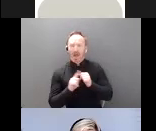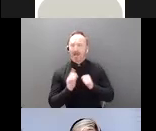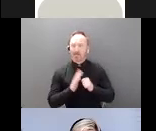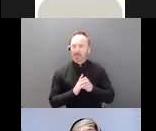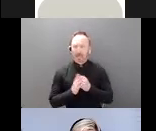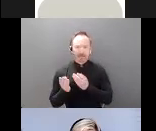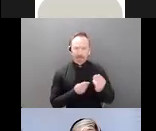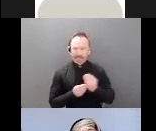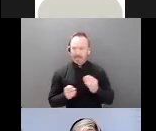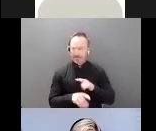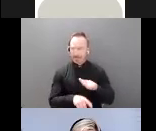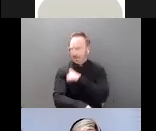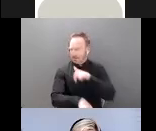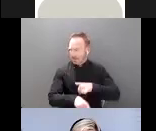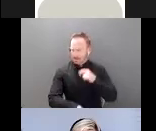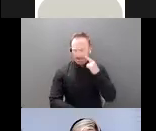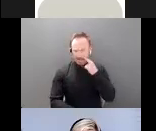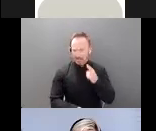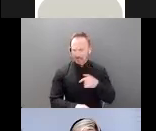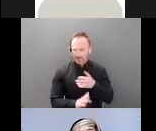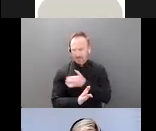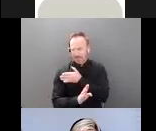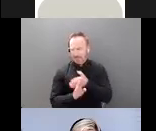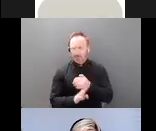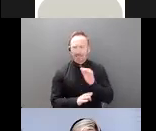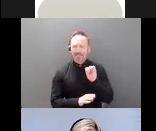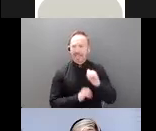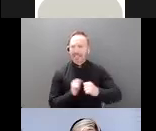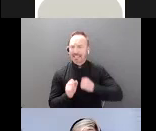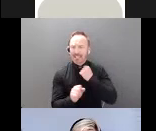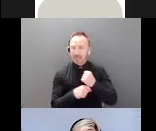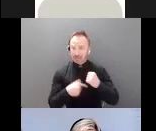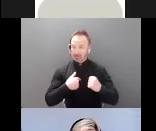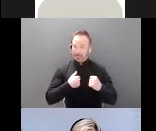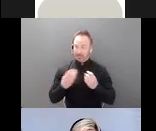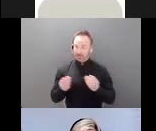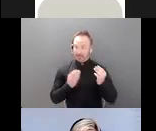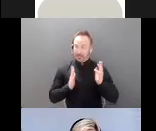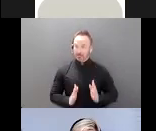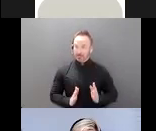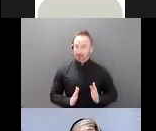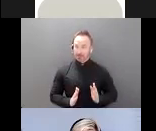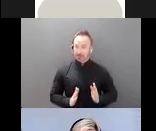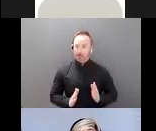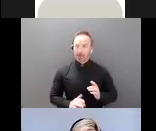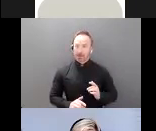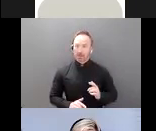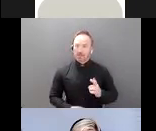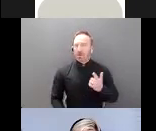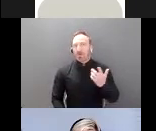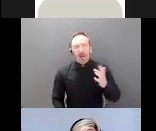I think about 10 years. And so I hadn't really thought, I hadn't thought this would bring me